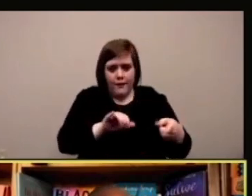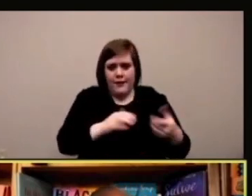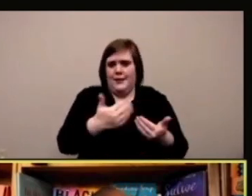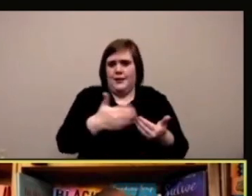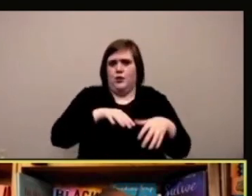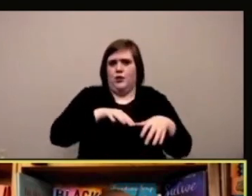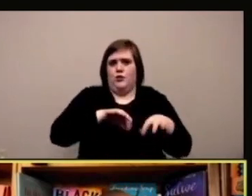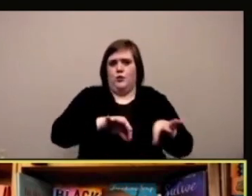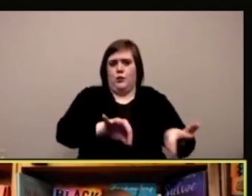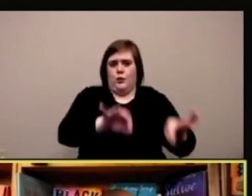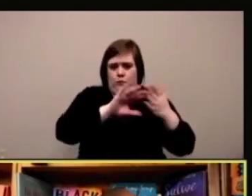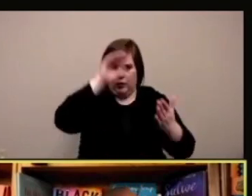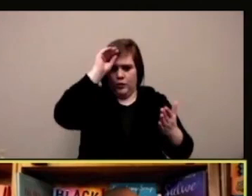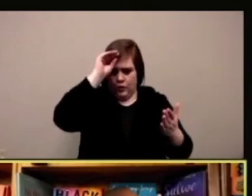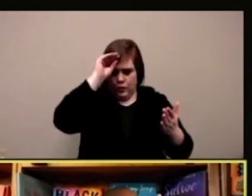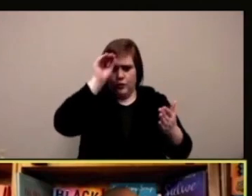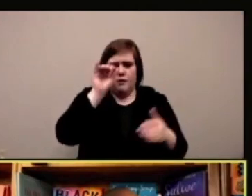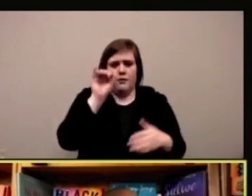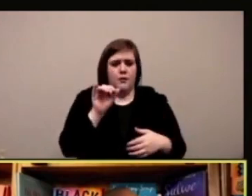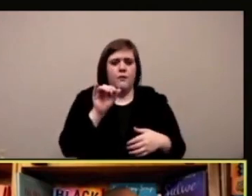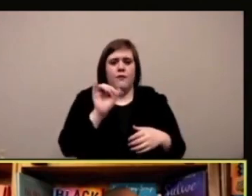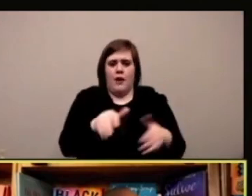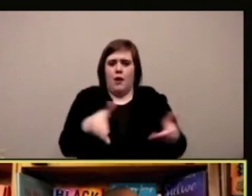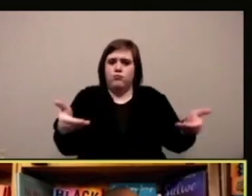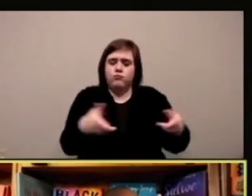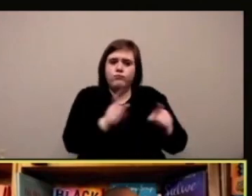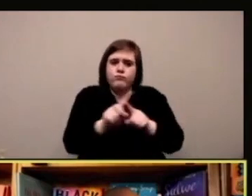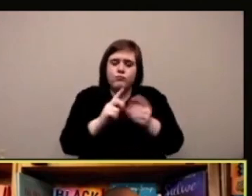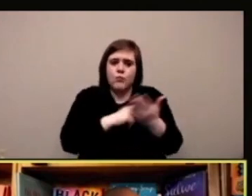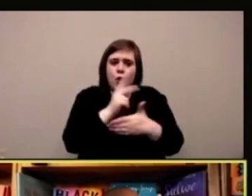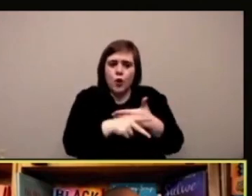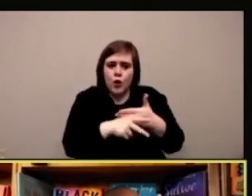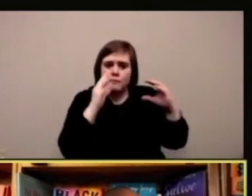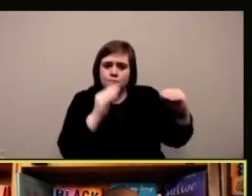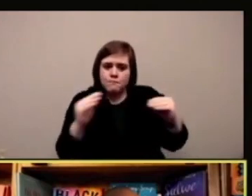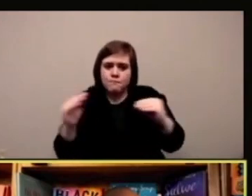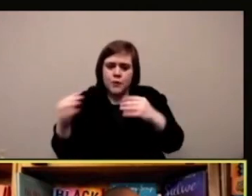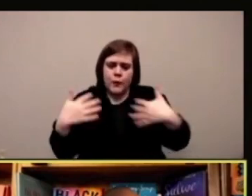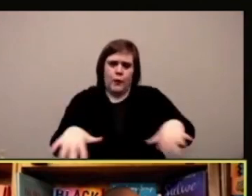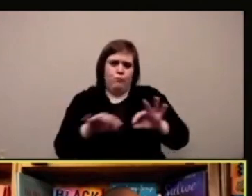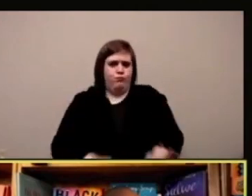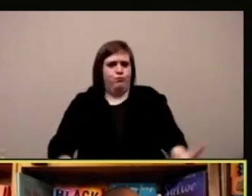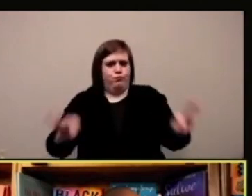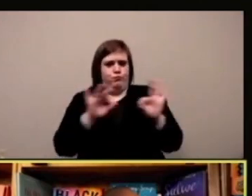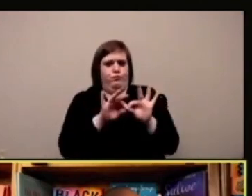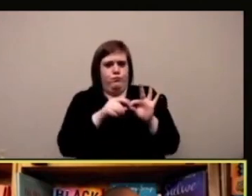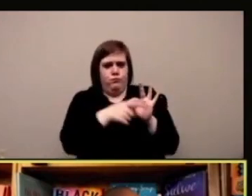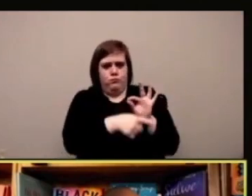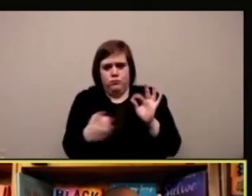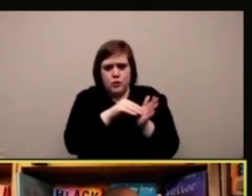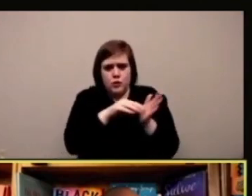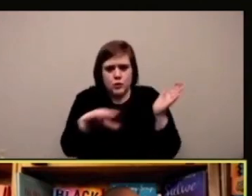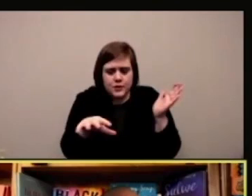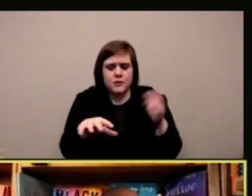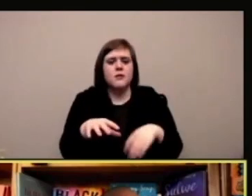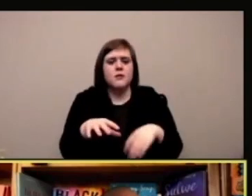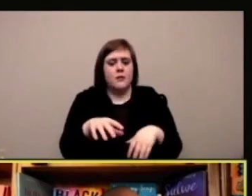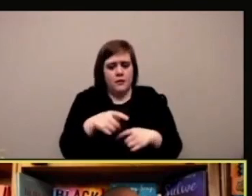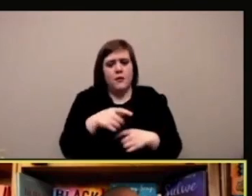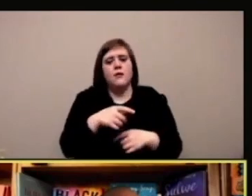So introduce such programs, it's very important for students to be able to think